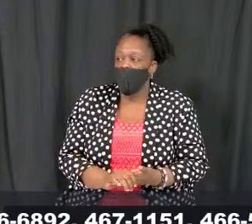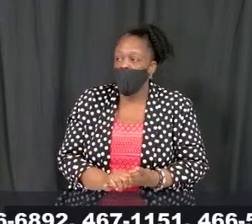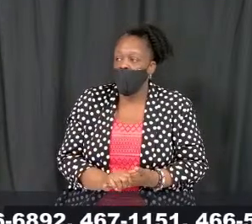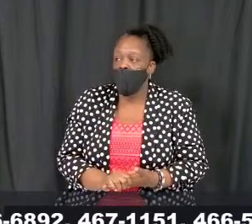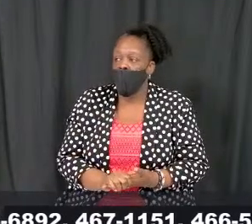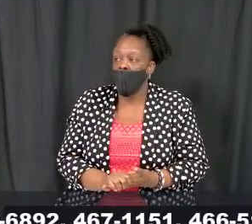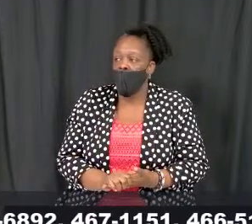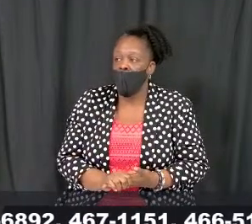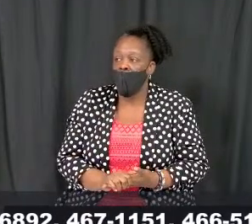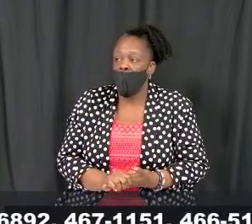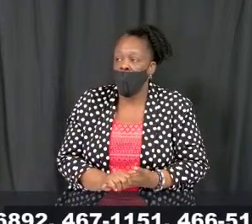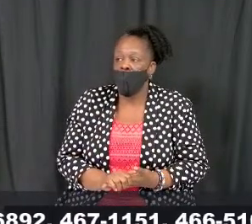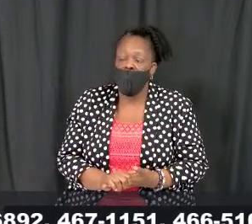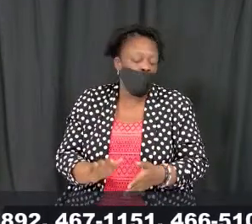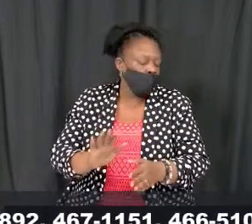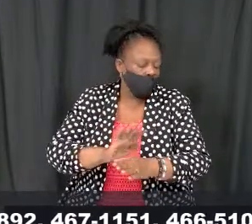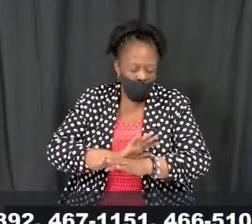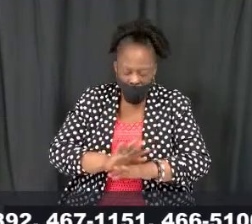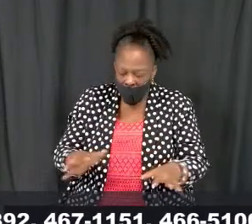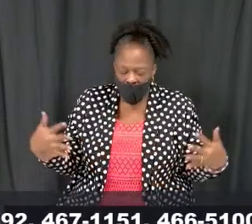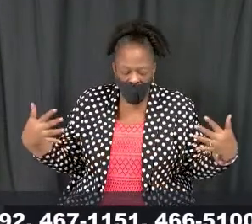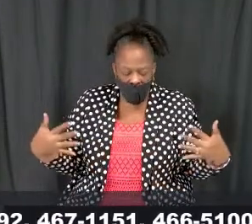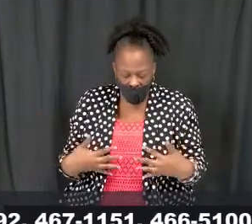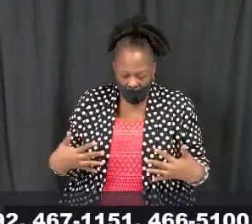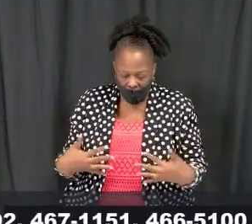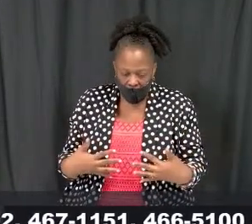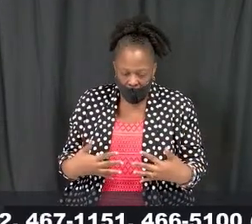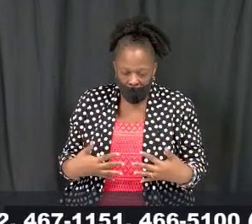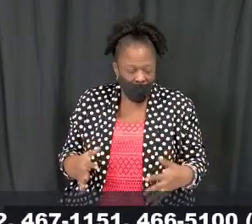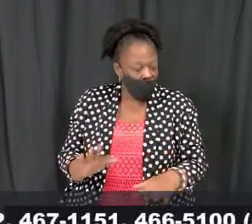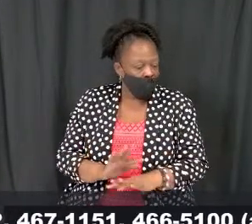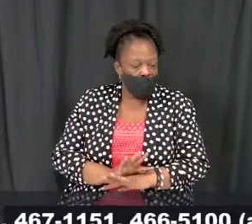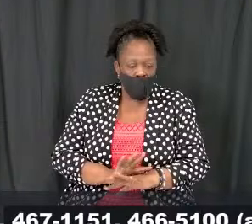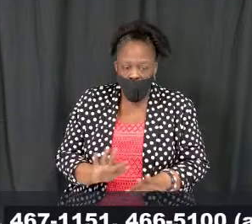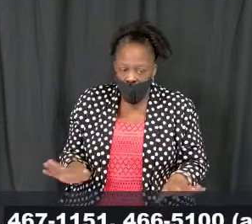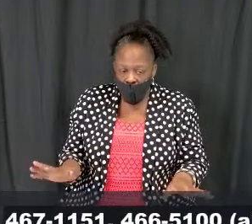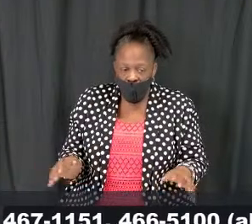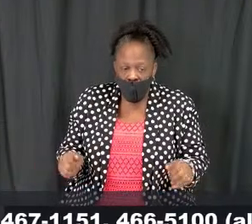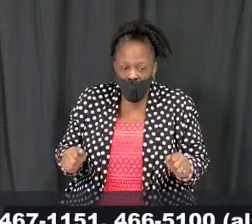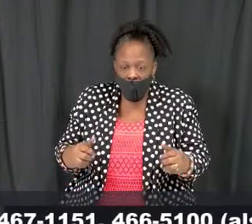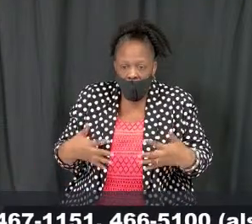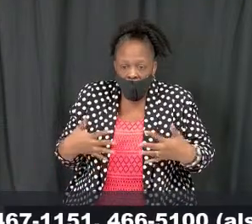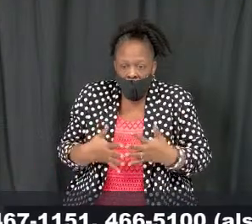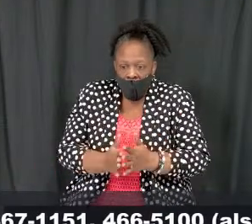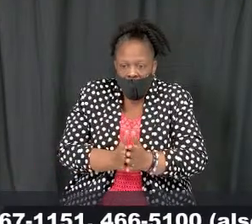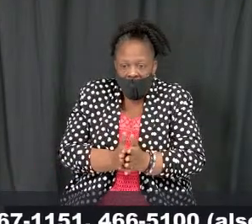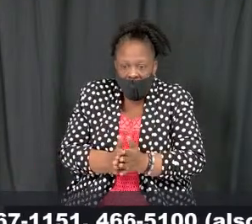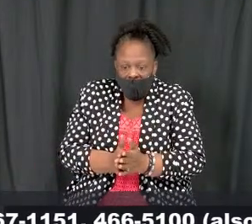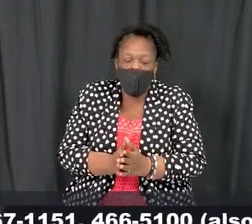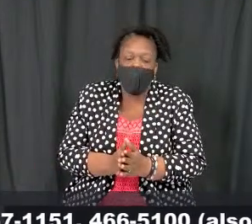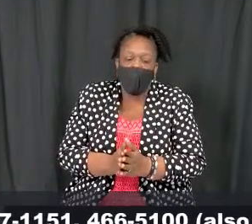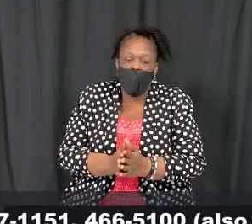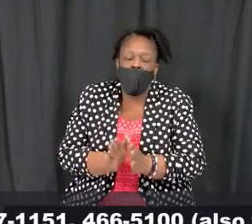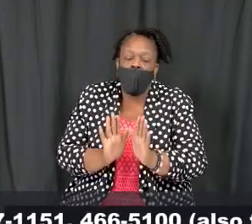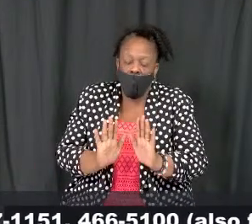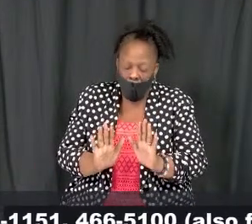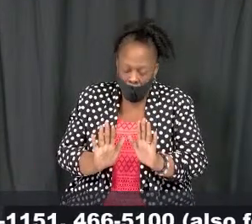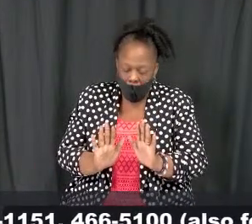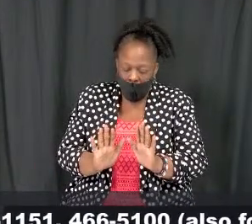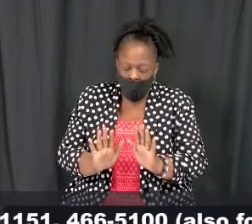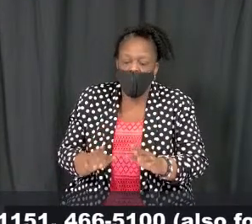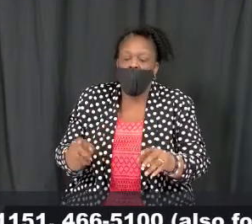point that there is no need to panic, there is no need to be fearful. The National COVID-19 Task Force will